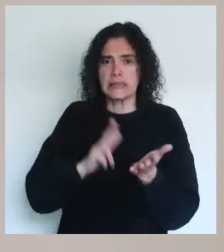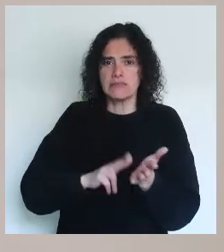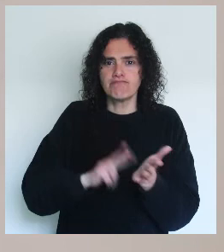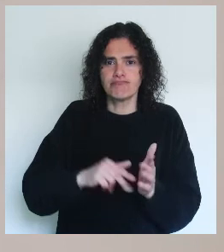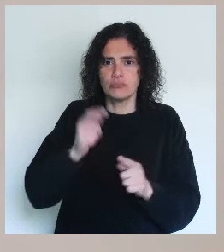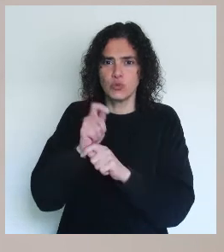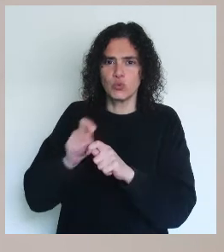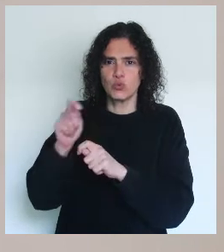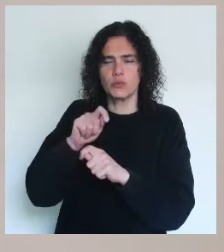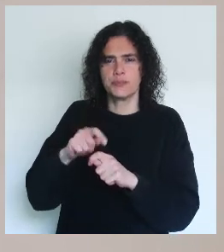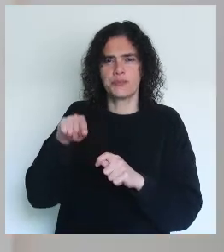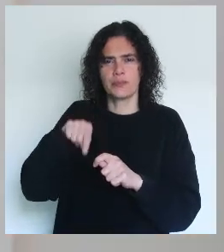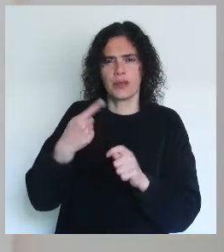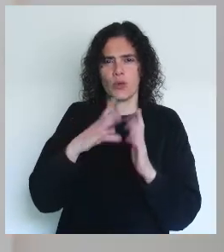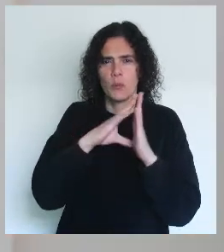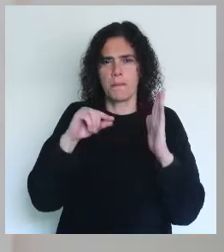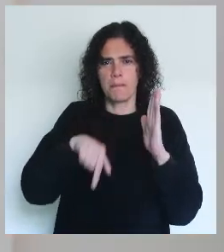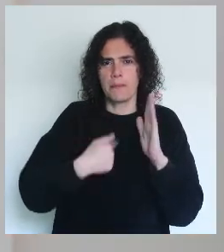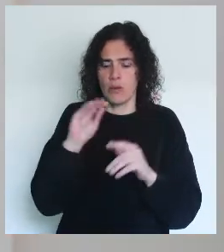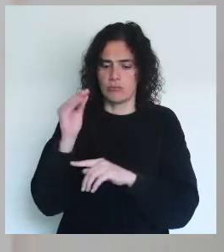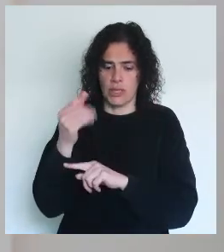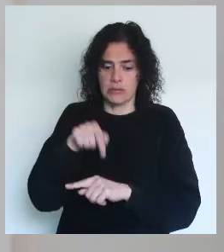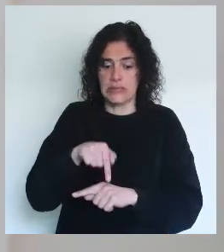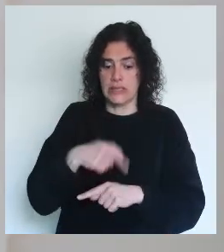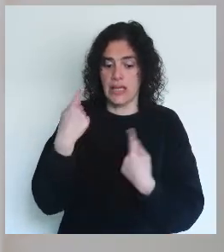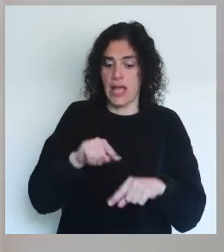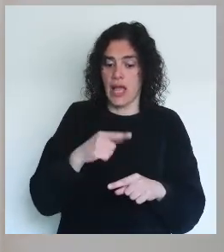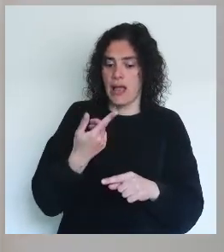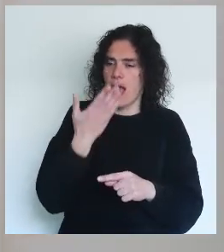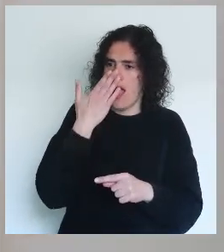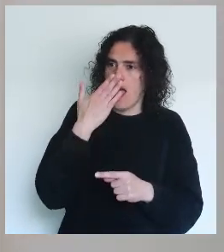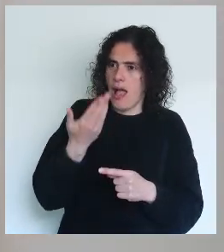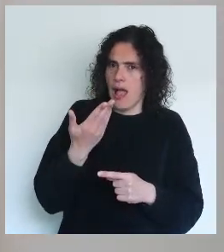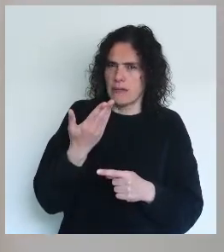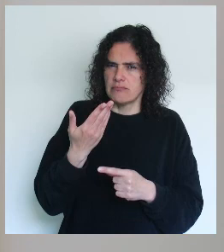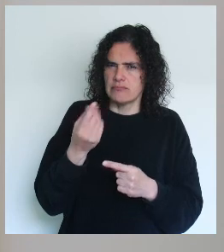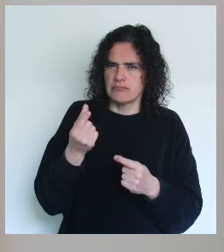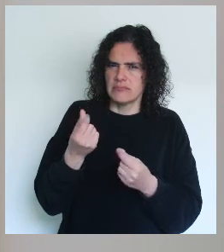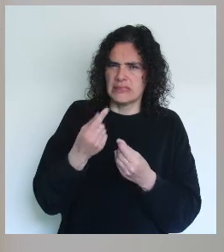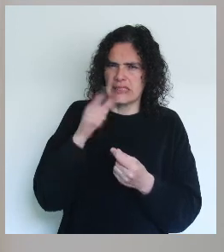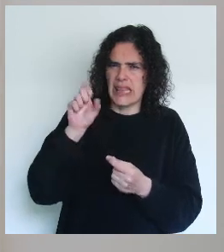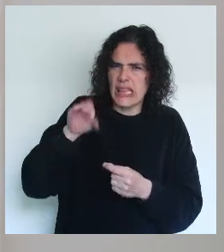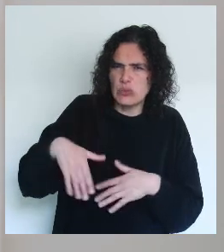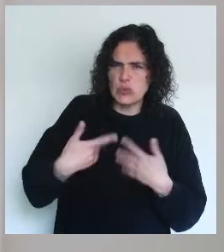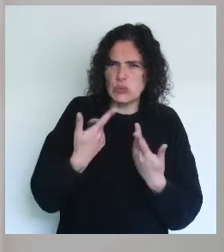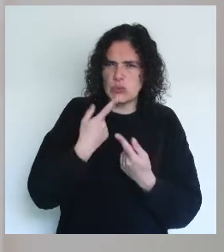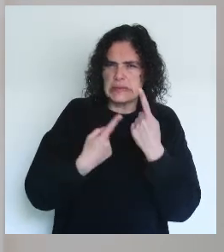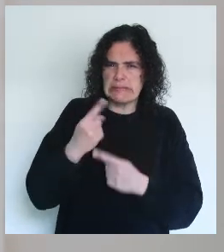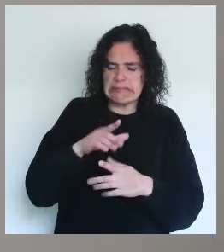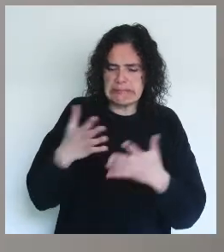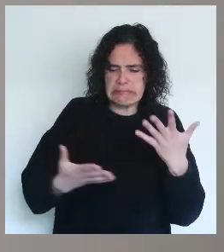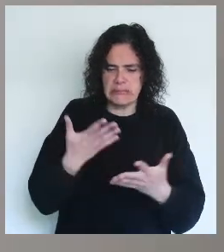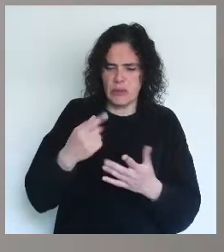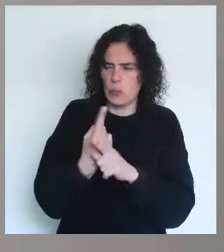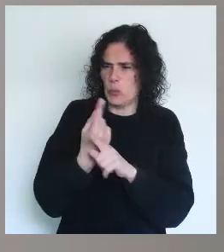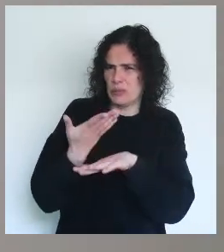hyper-realistic sculpture, copies of this object. So what you have here that looks like rubbish, that looks like